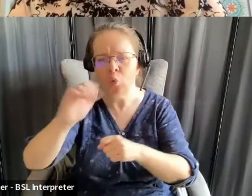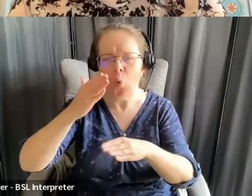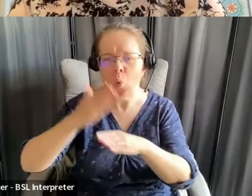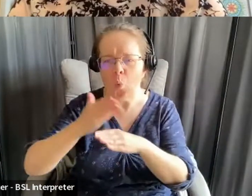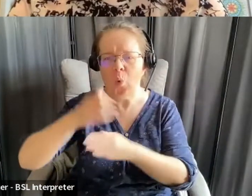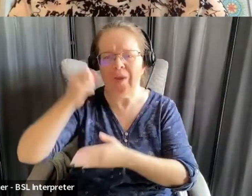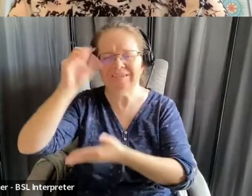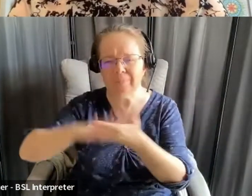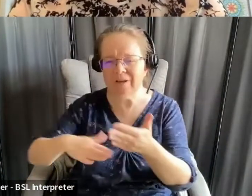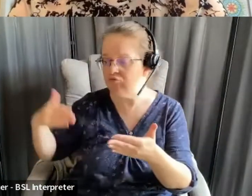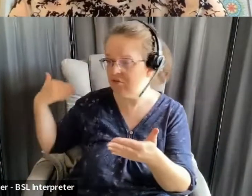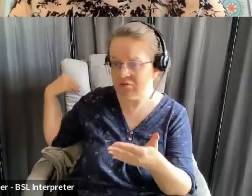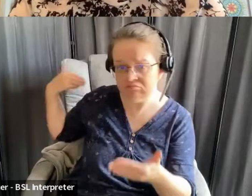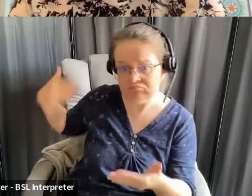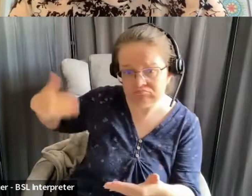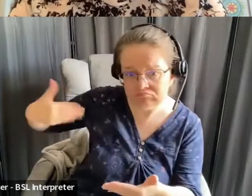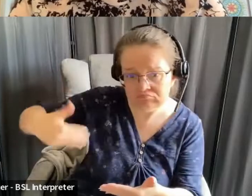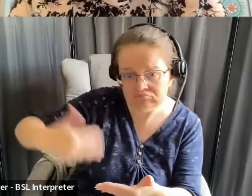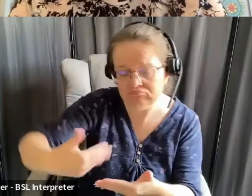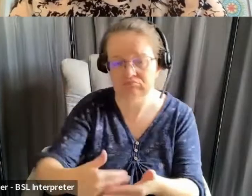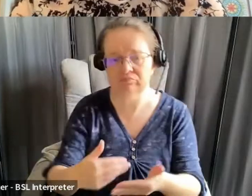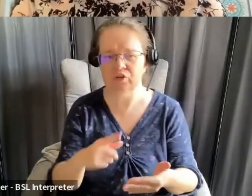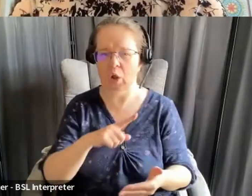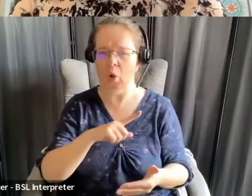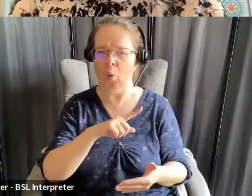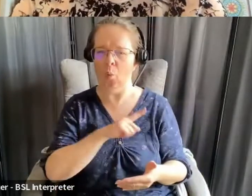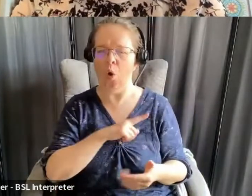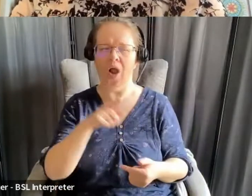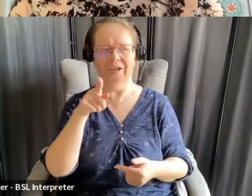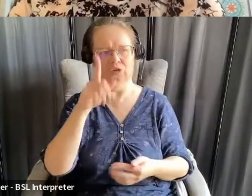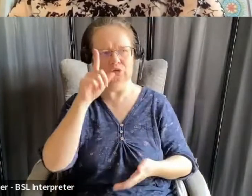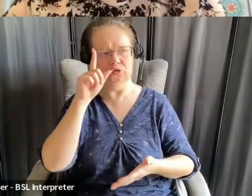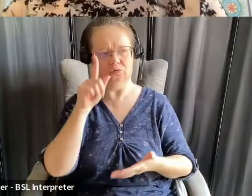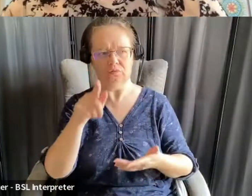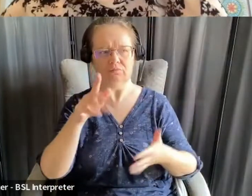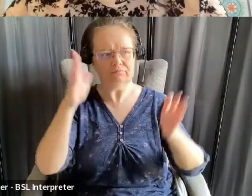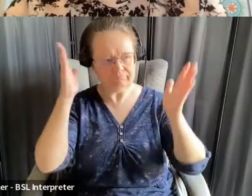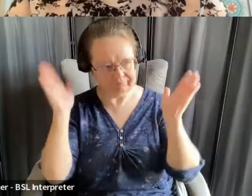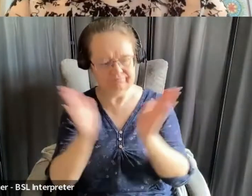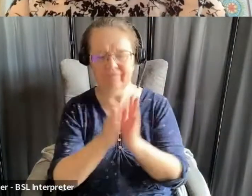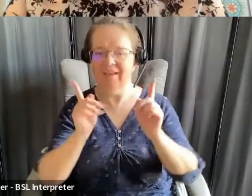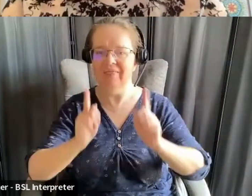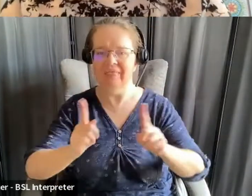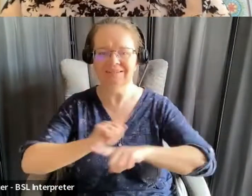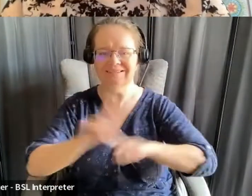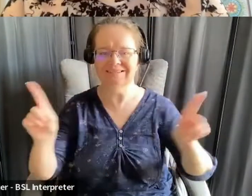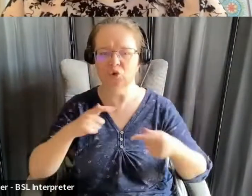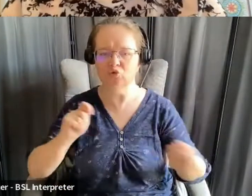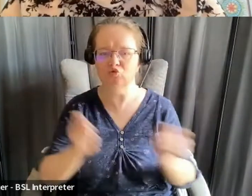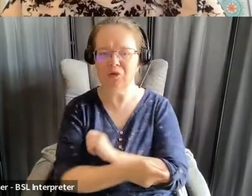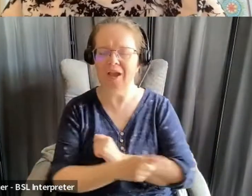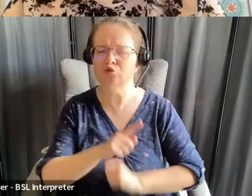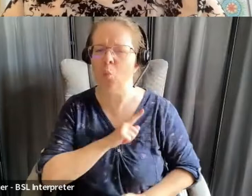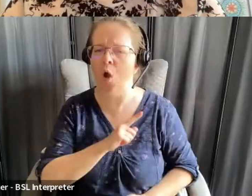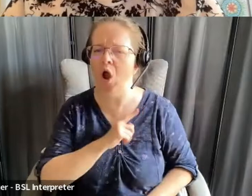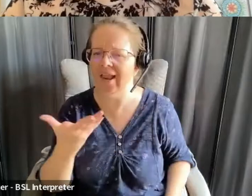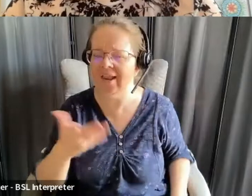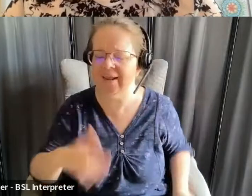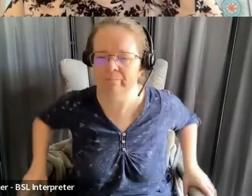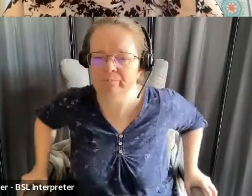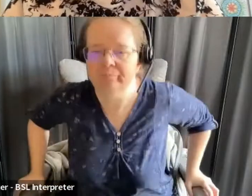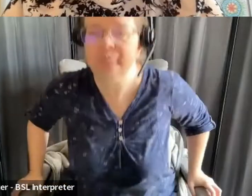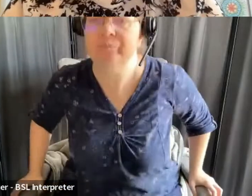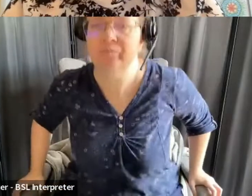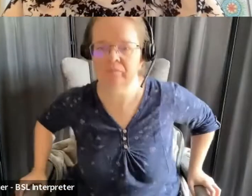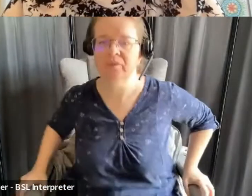to date, and why did you decide to actually make the change? Yeah, sure. So